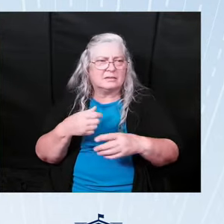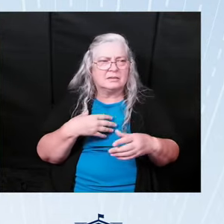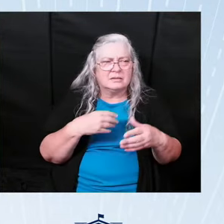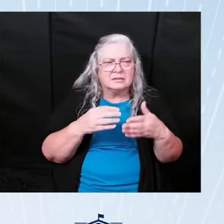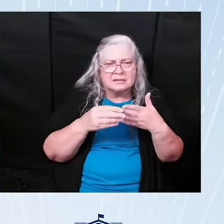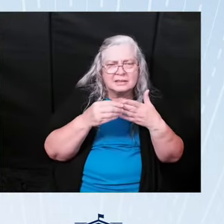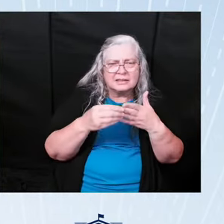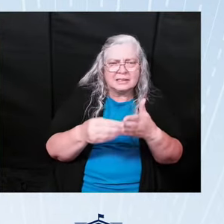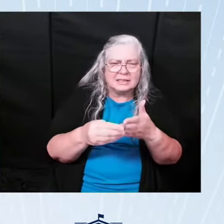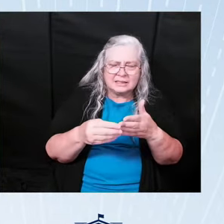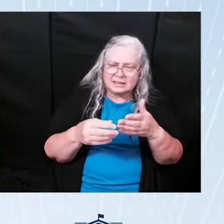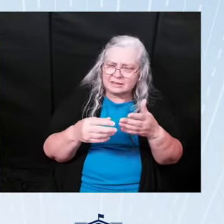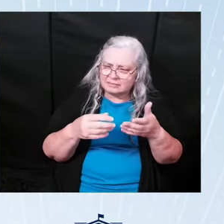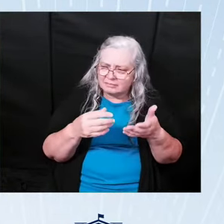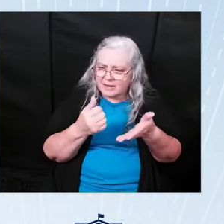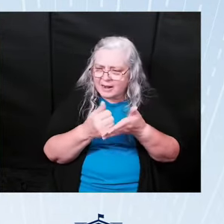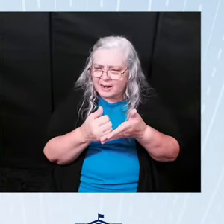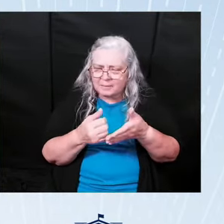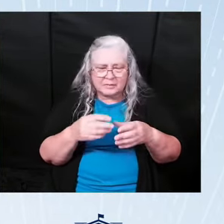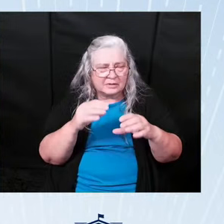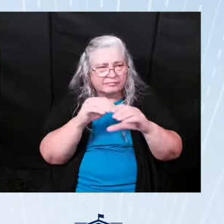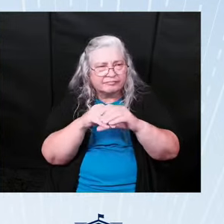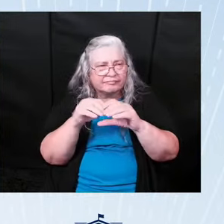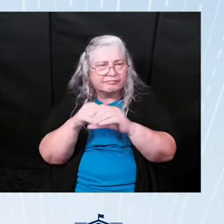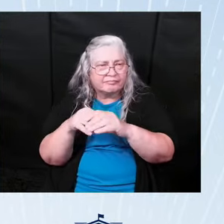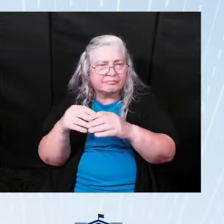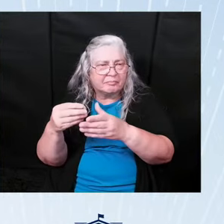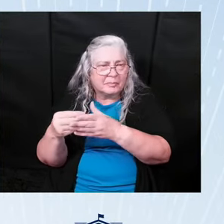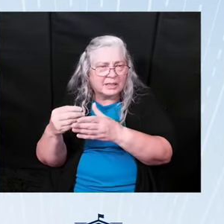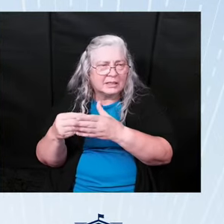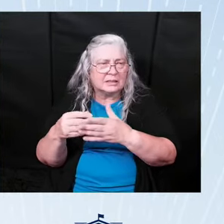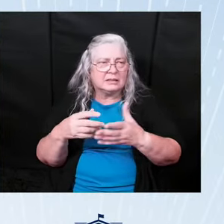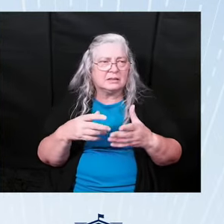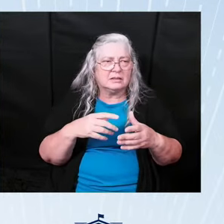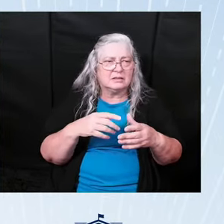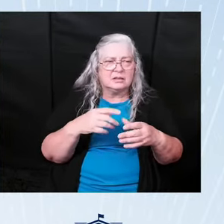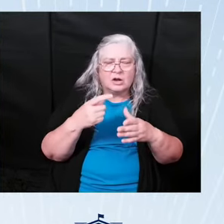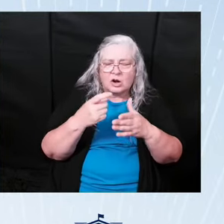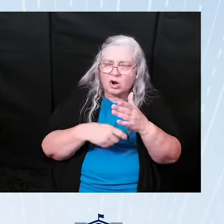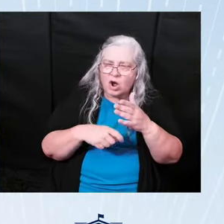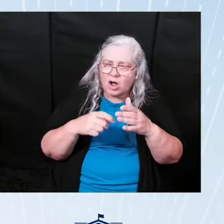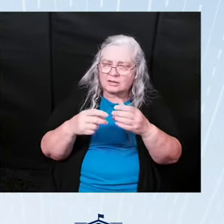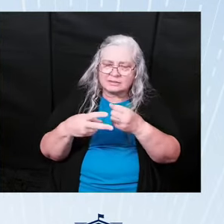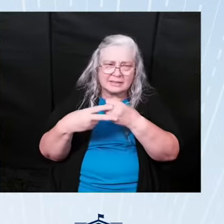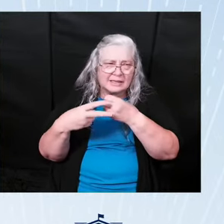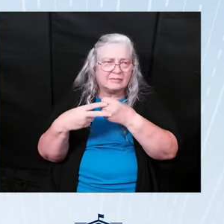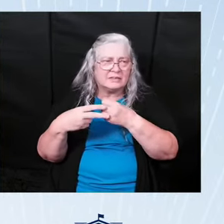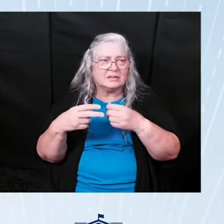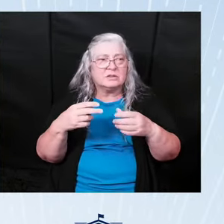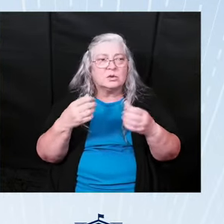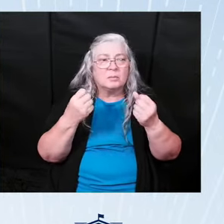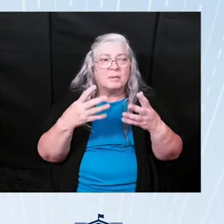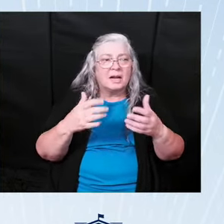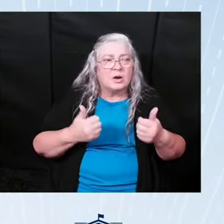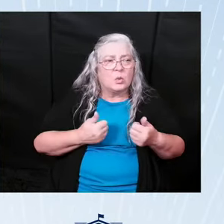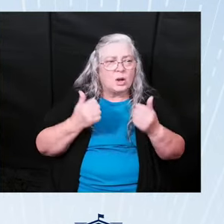through both the weatherization and retrofit services that provide as well as education component in the